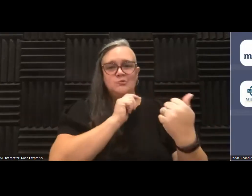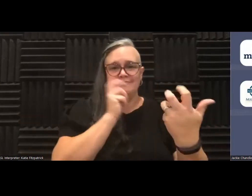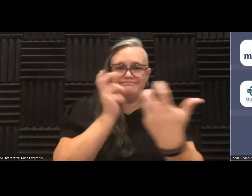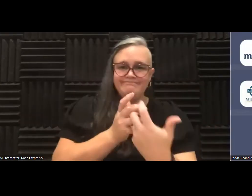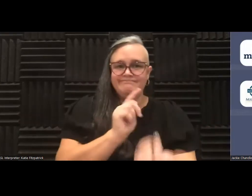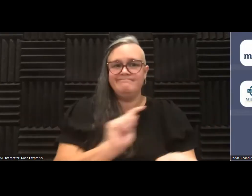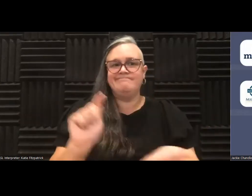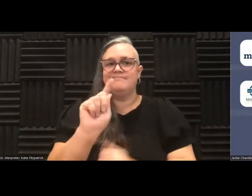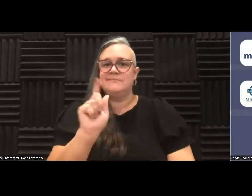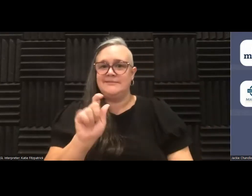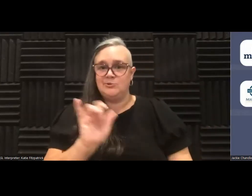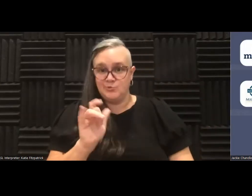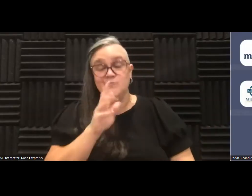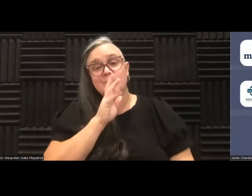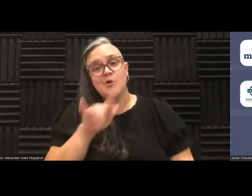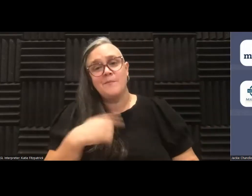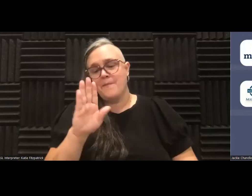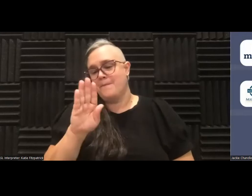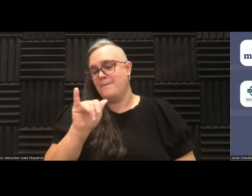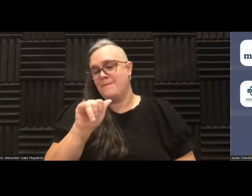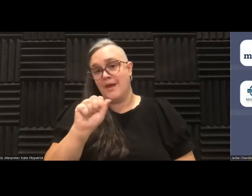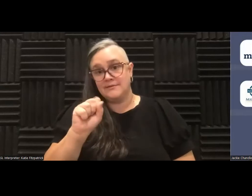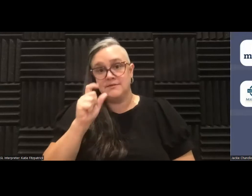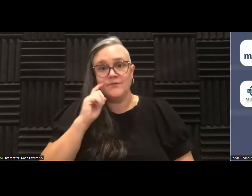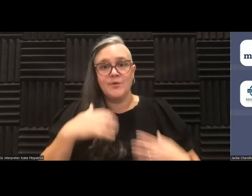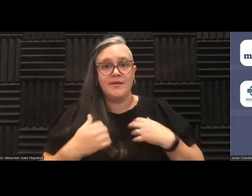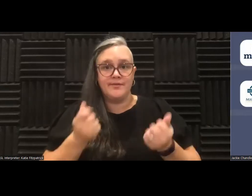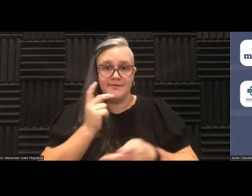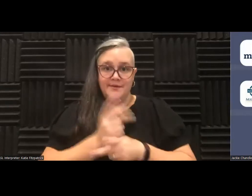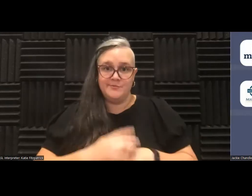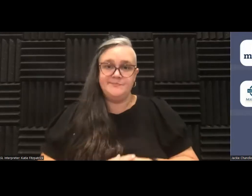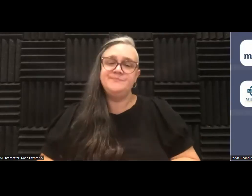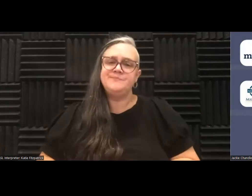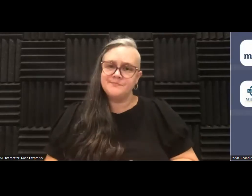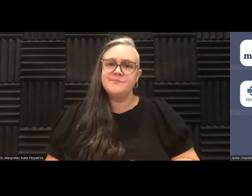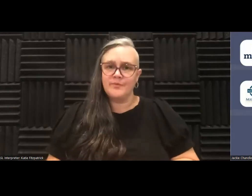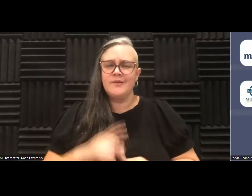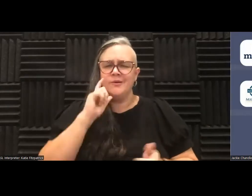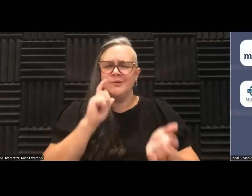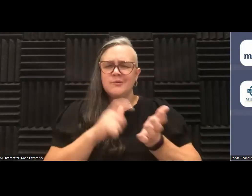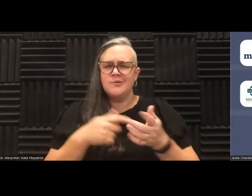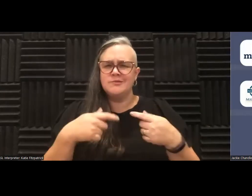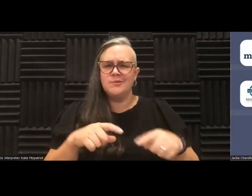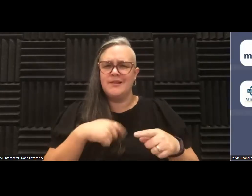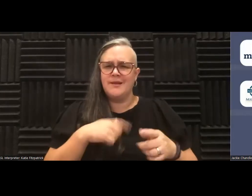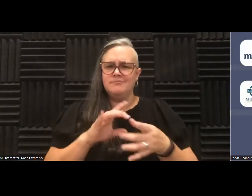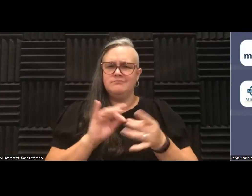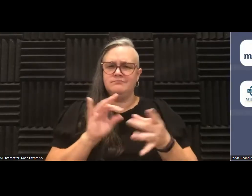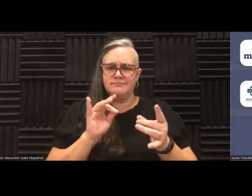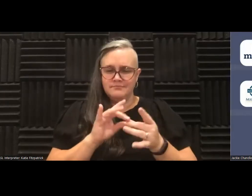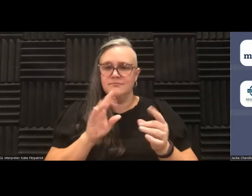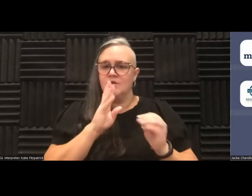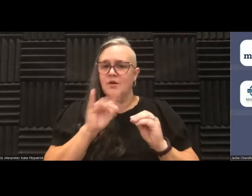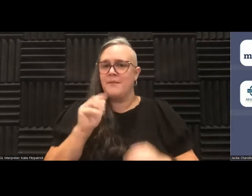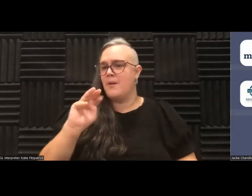about bias in healthcare. And you're going to notice that all throughout the time that I'm speaking with you, I'm going to use the words